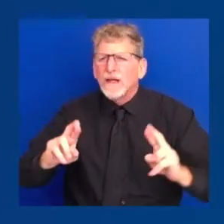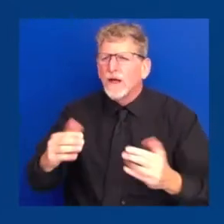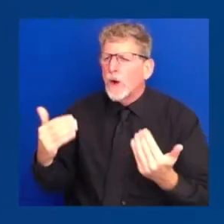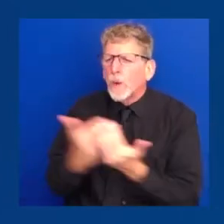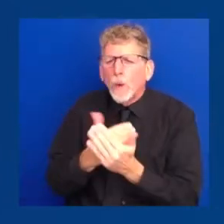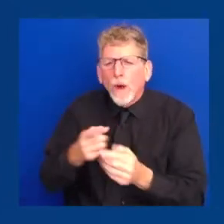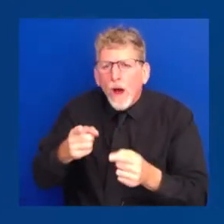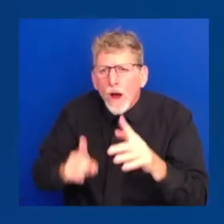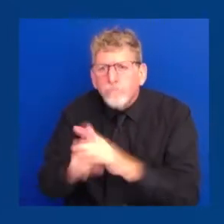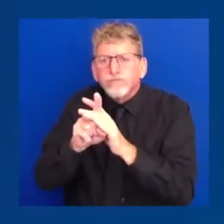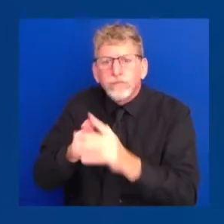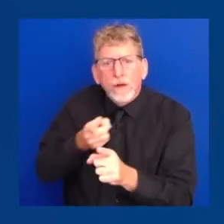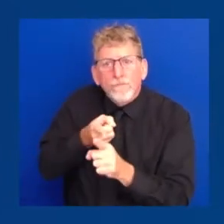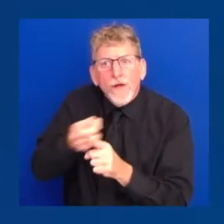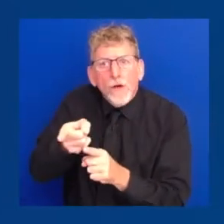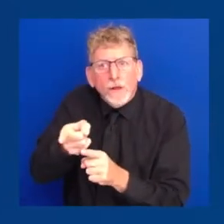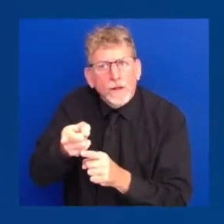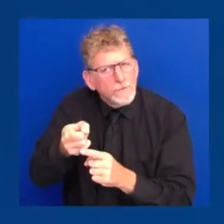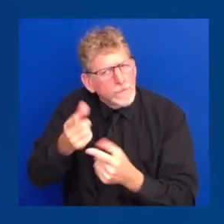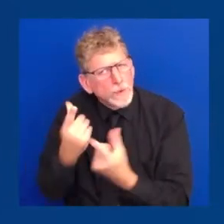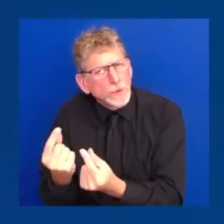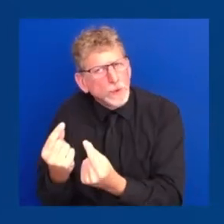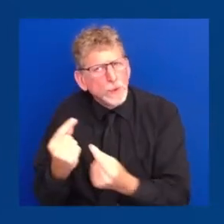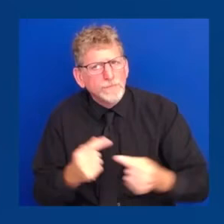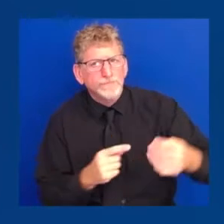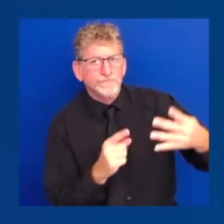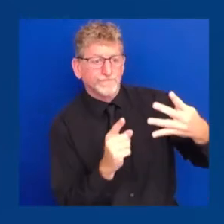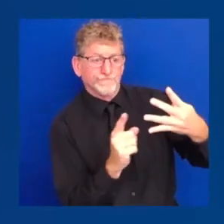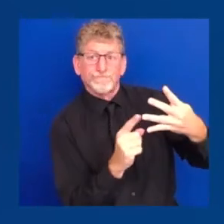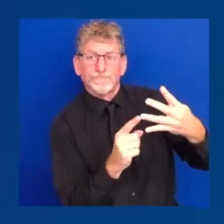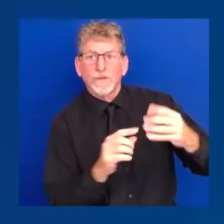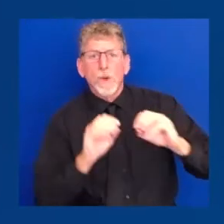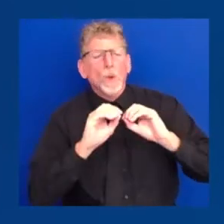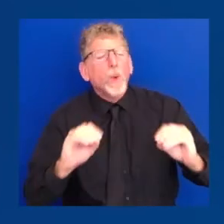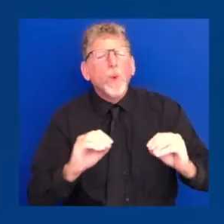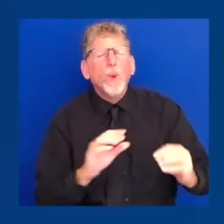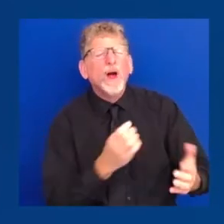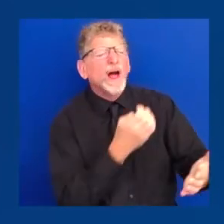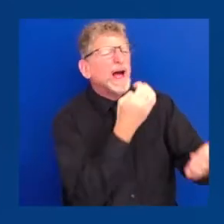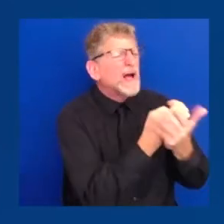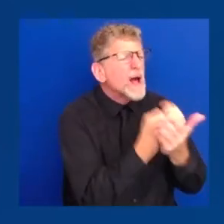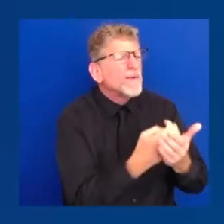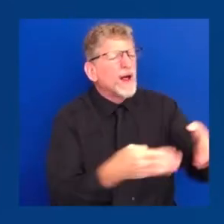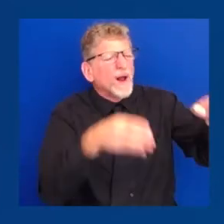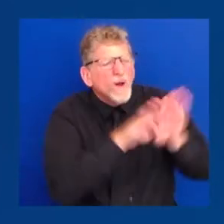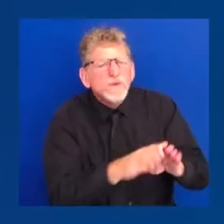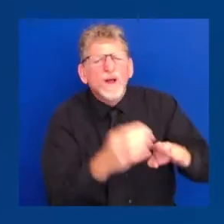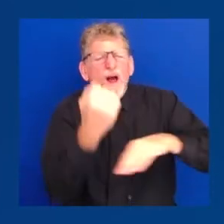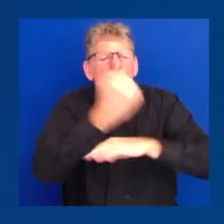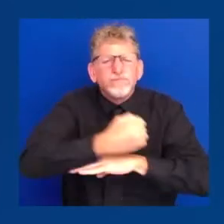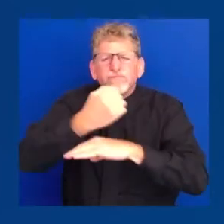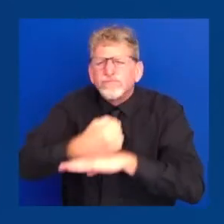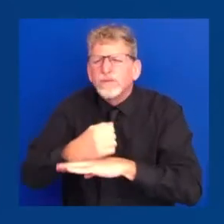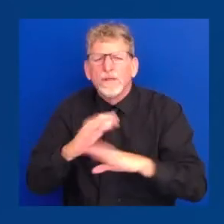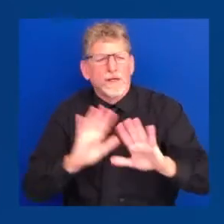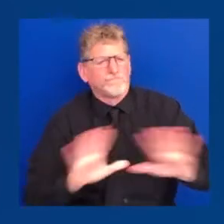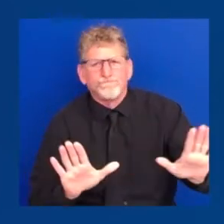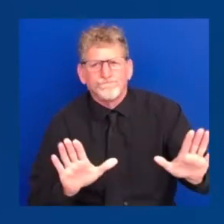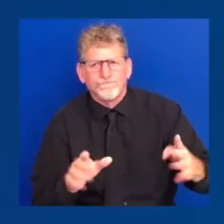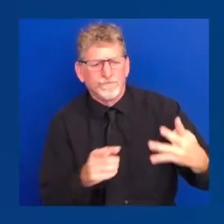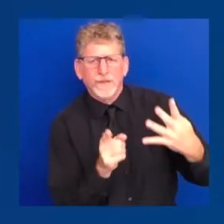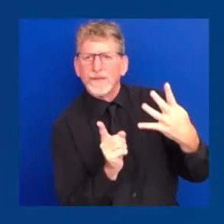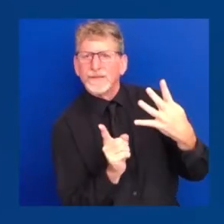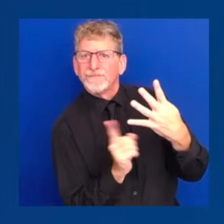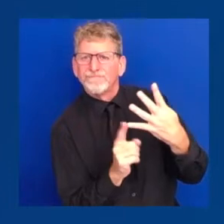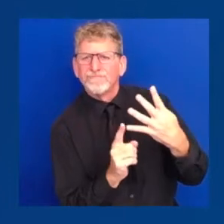shutdowns. Fourth, vaccinate the world and save lives. The President's National